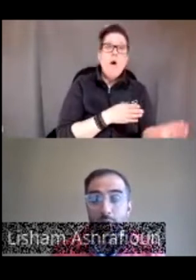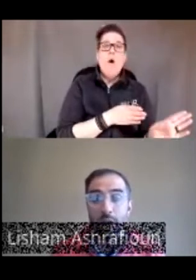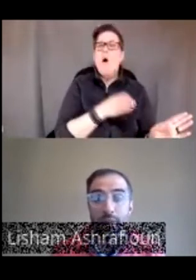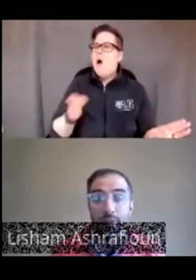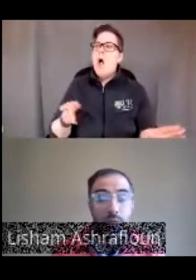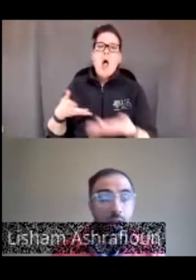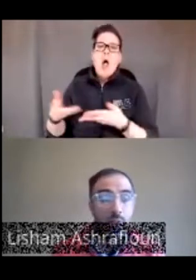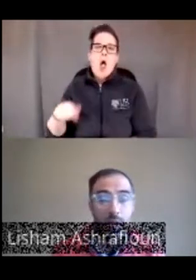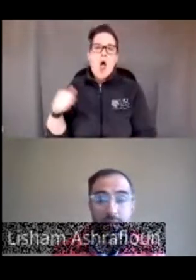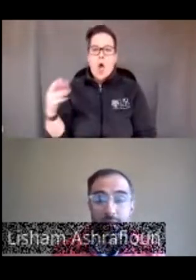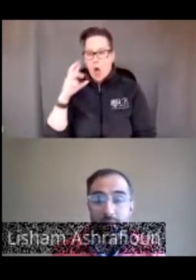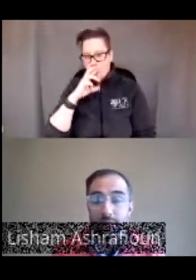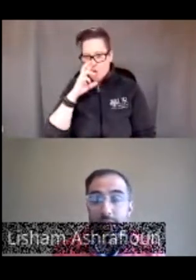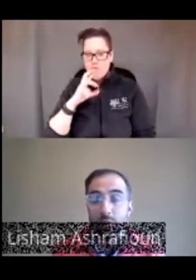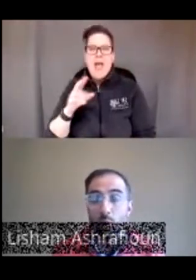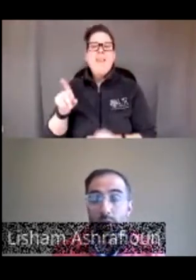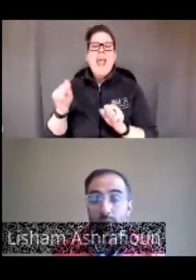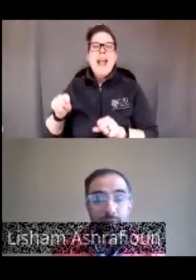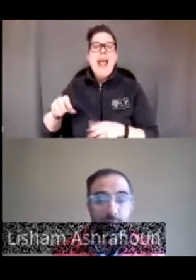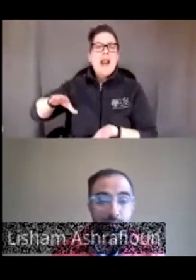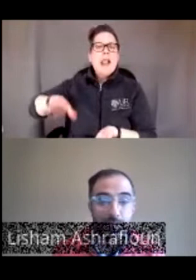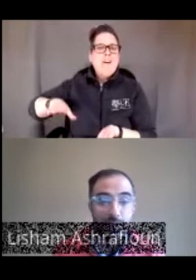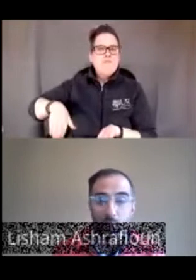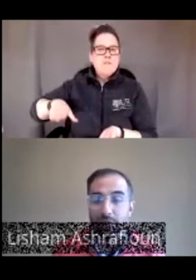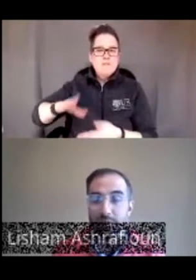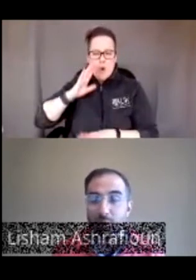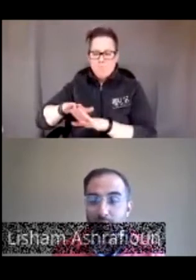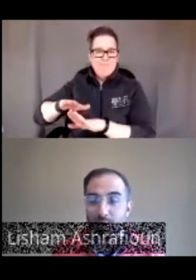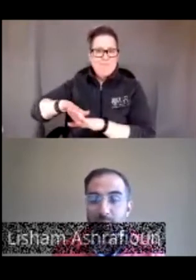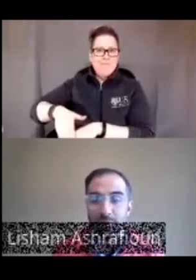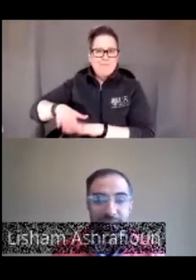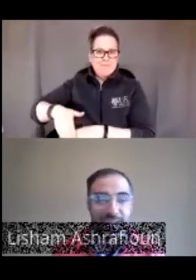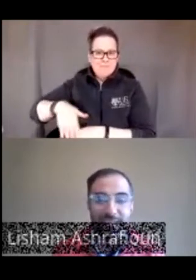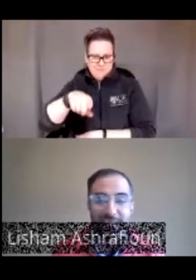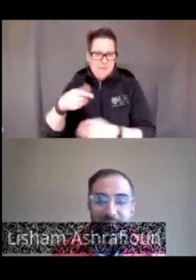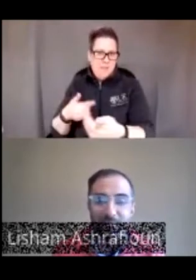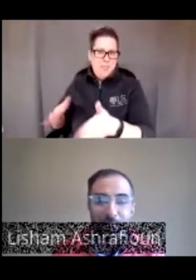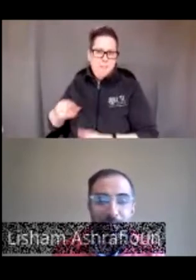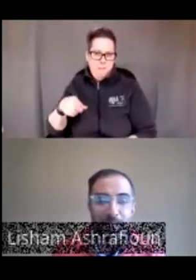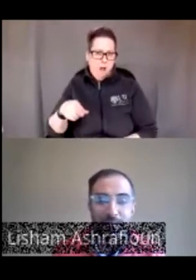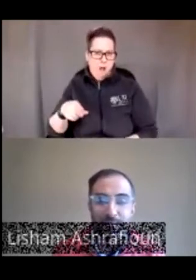with another rat through lever presses in one of these beautiful chambers here.